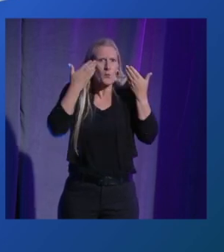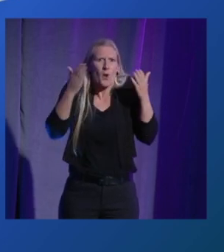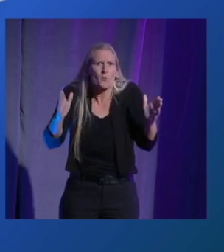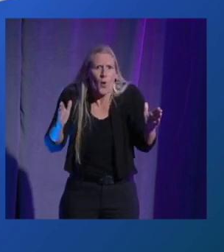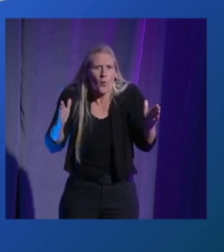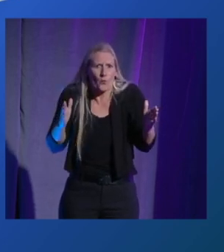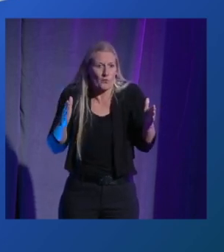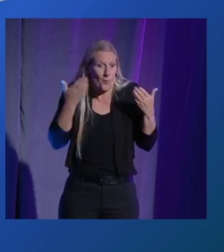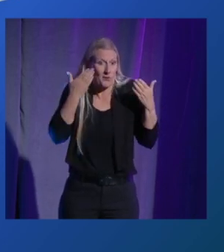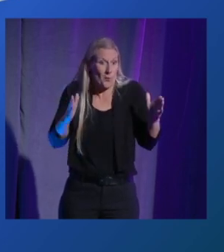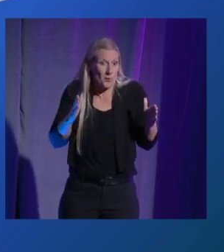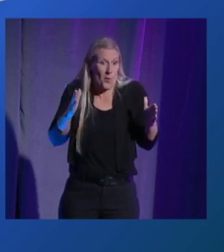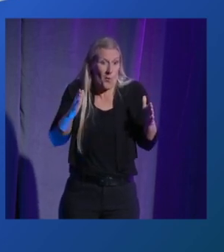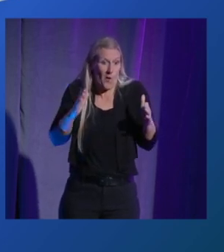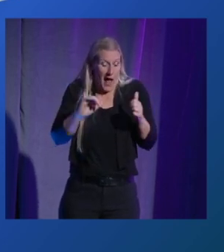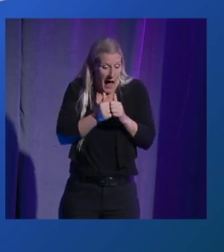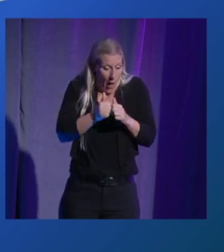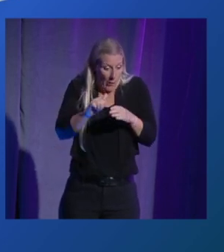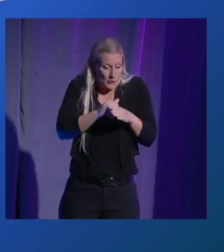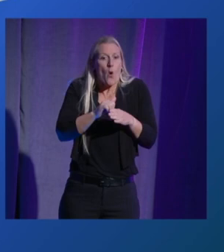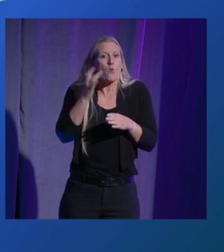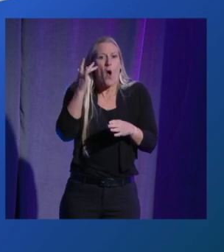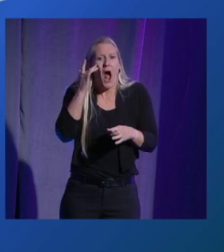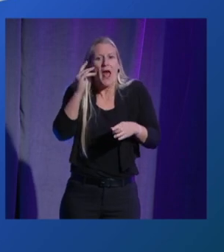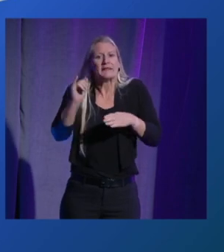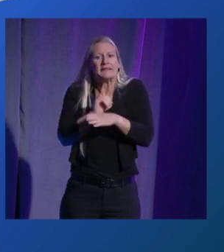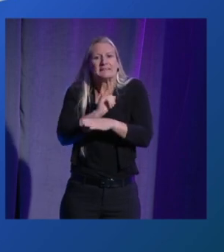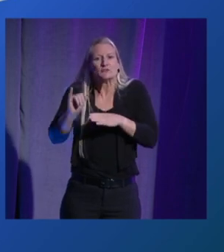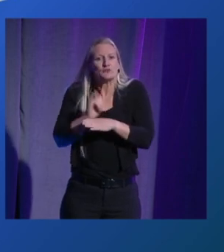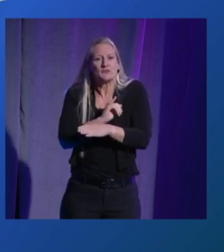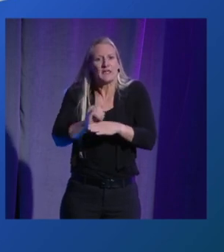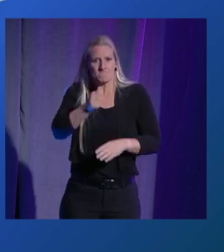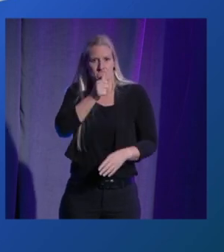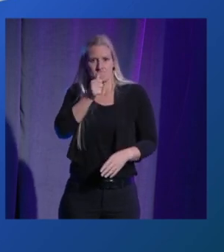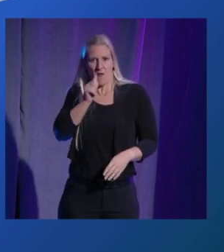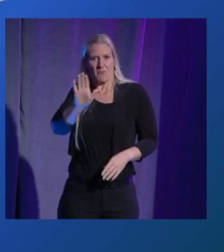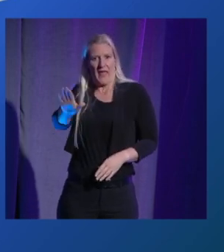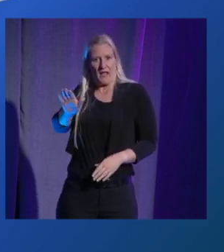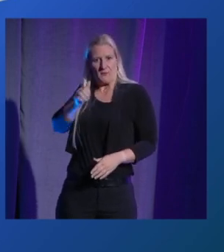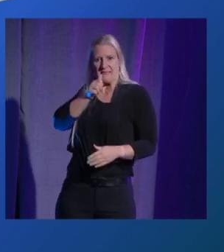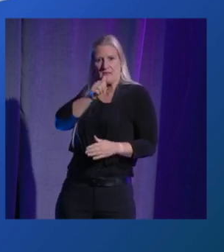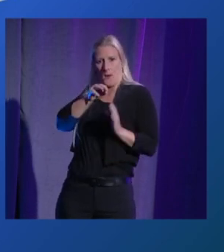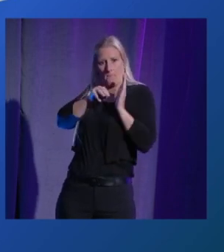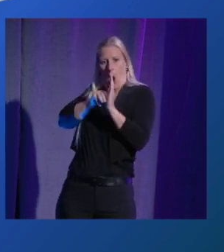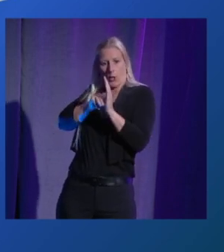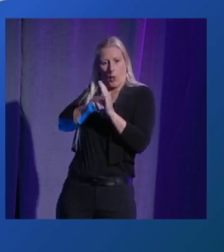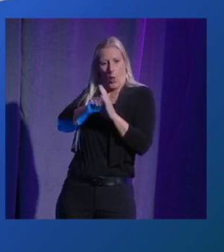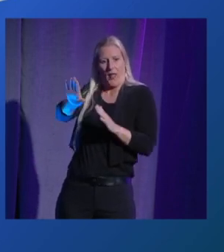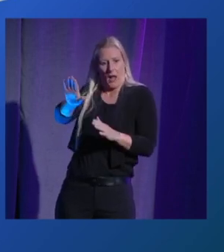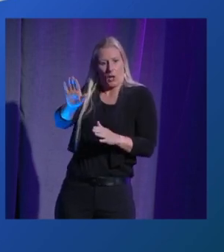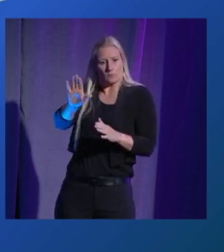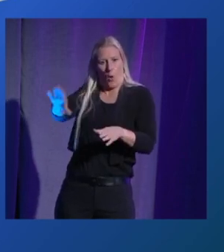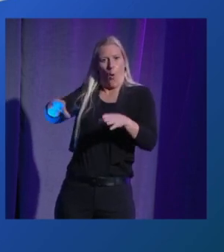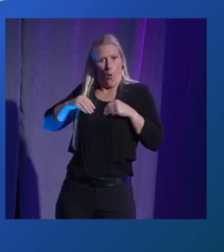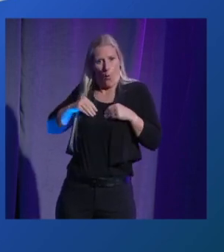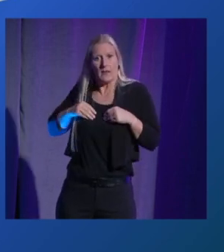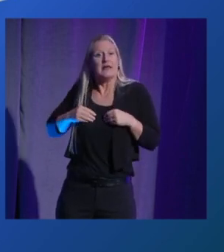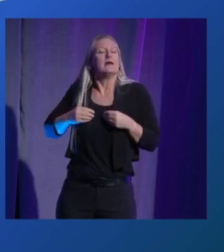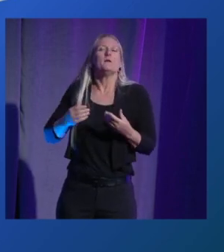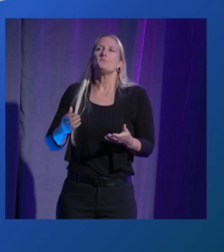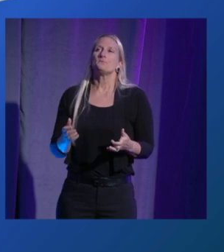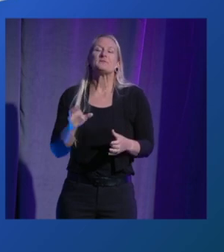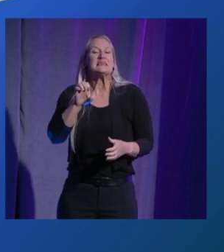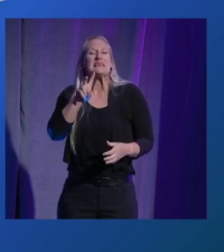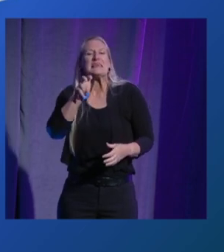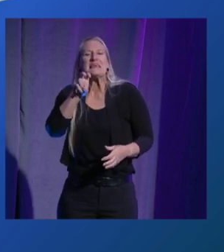on right the these are industry proprietary models where you don't know what they're trained on even if you have models that they could release they